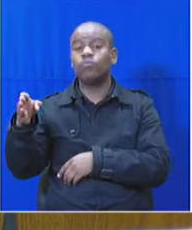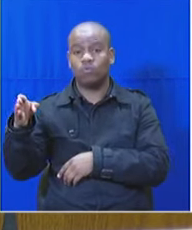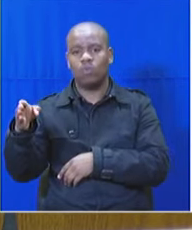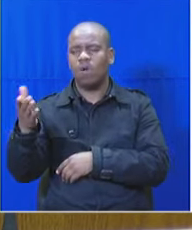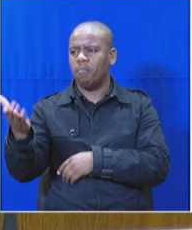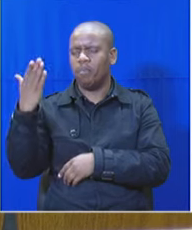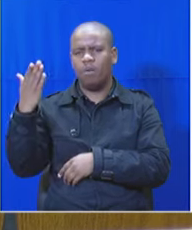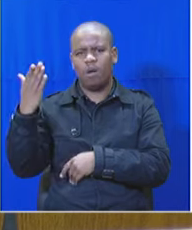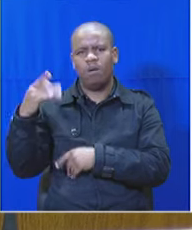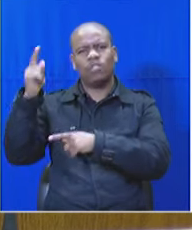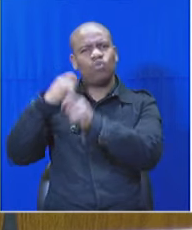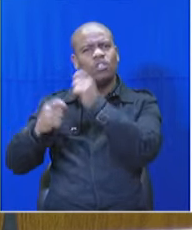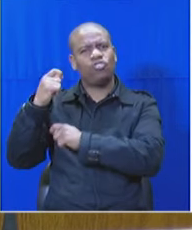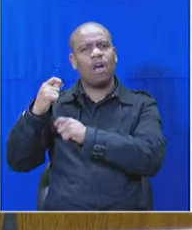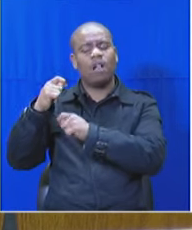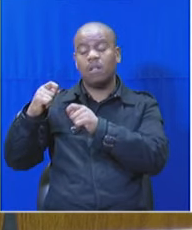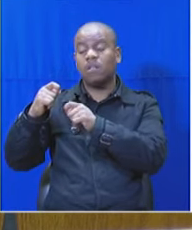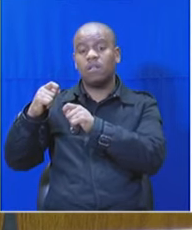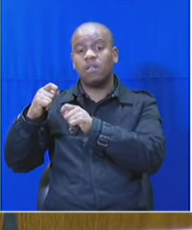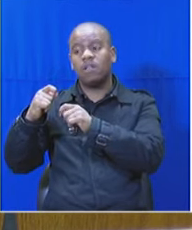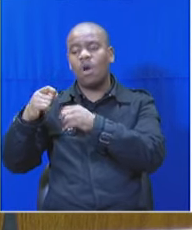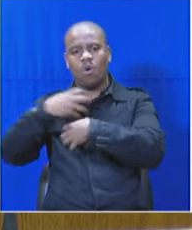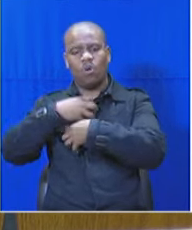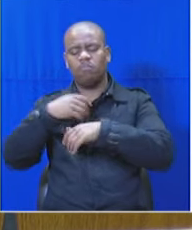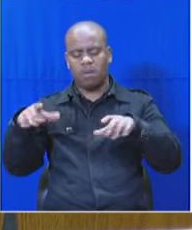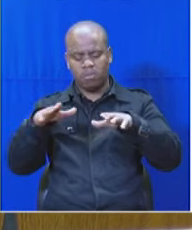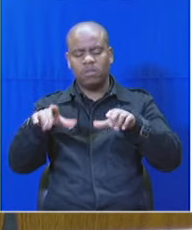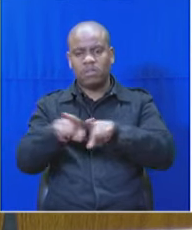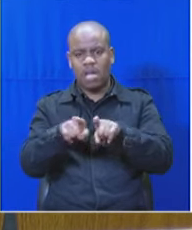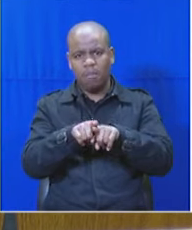traditional institutions with the Constitution of the Republic.